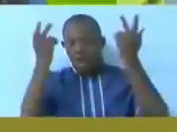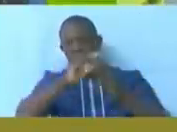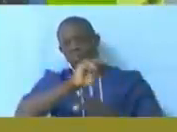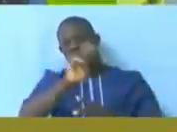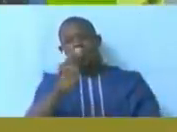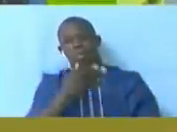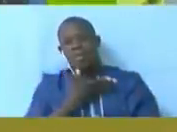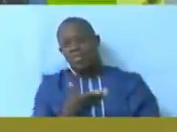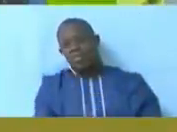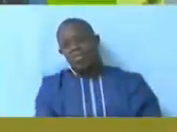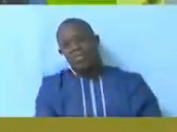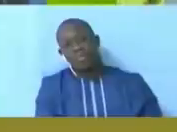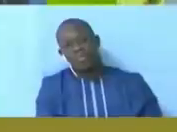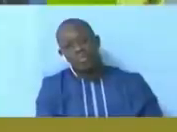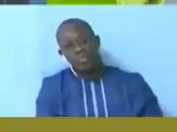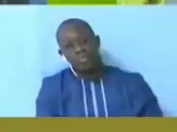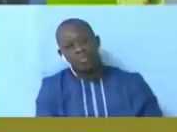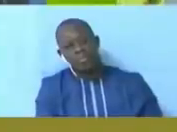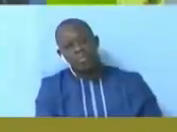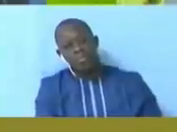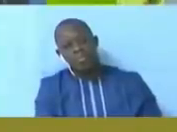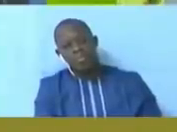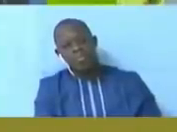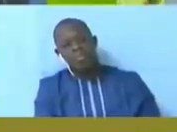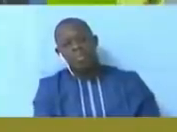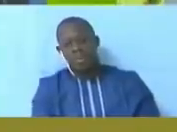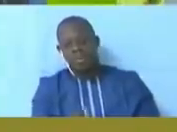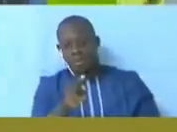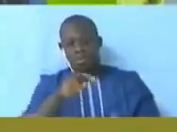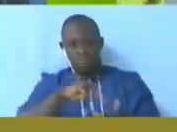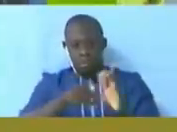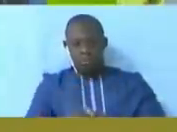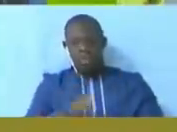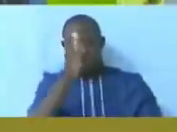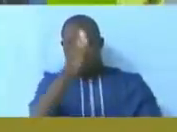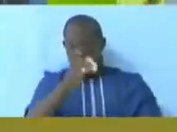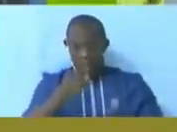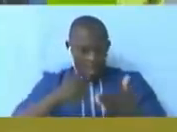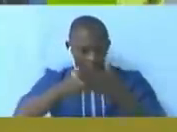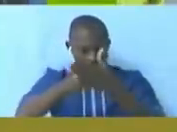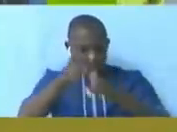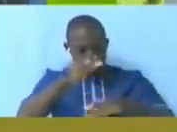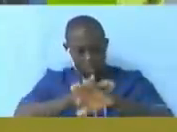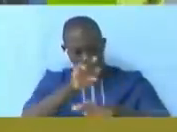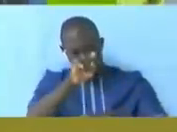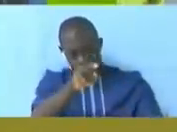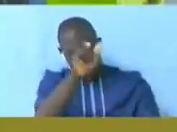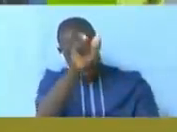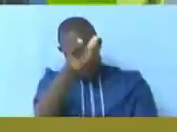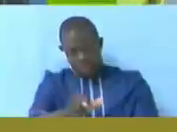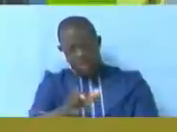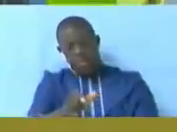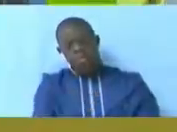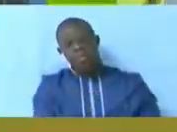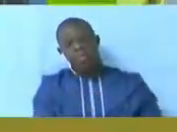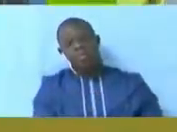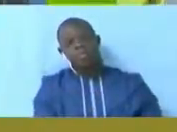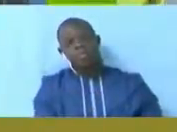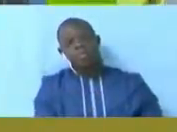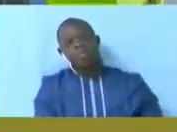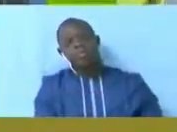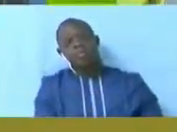published. And that will be a direct attack on you in person. He said